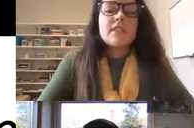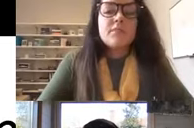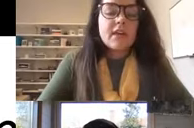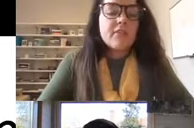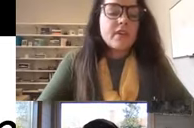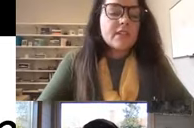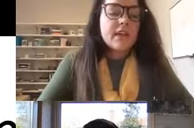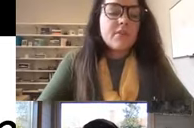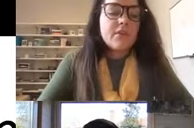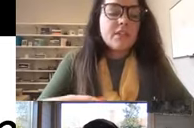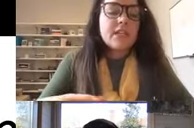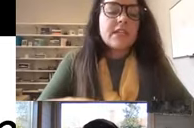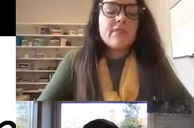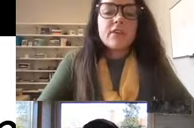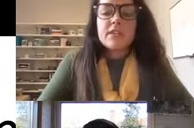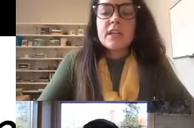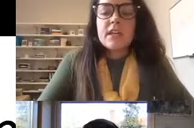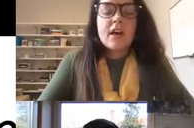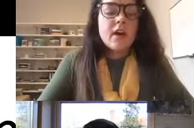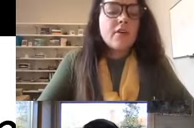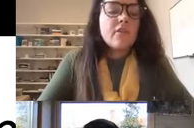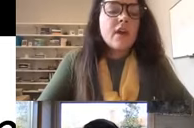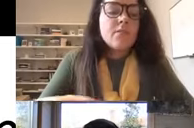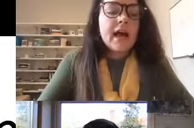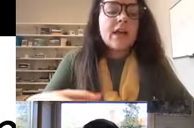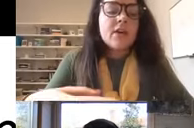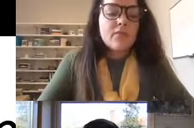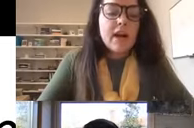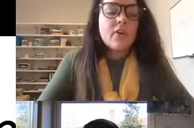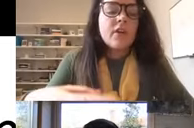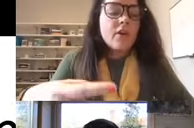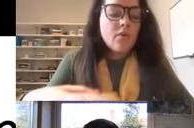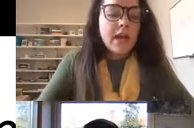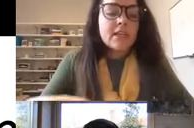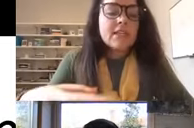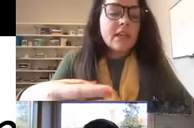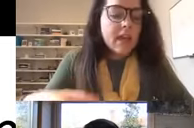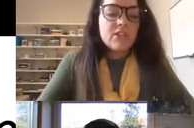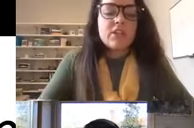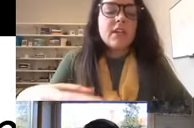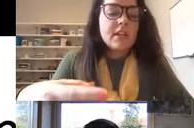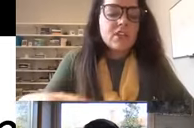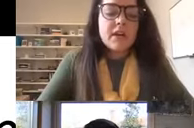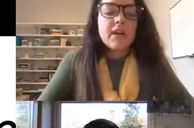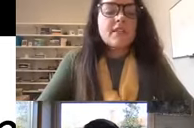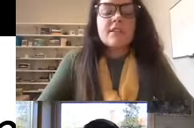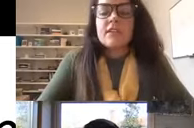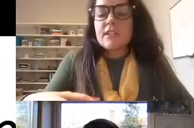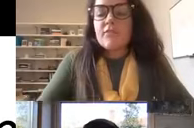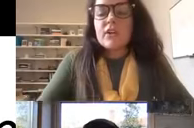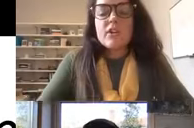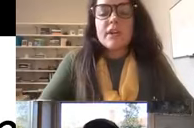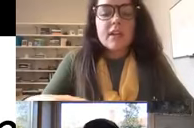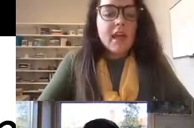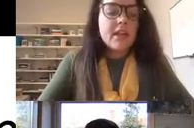we speak, for example, to the diversity of Black, Brown, White, Asian experiences